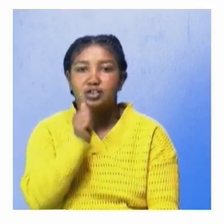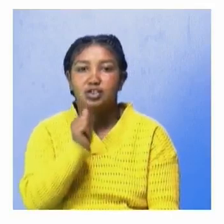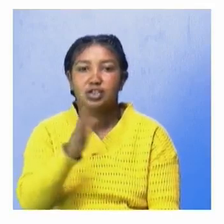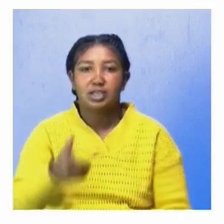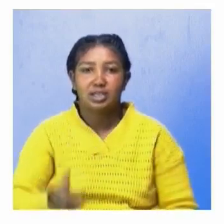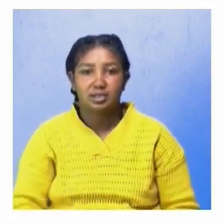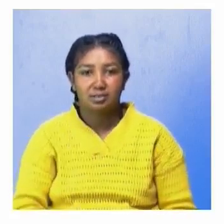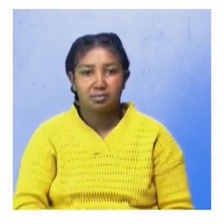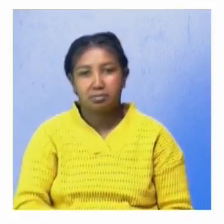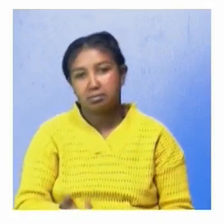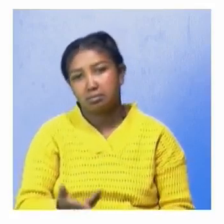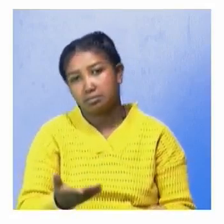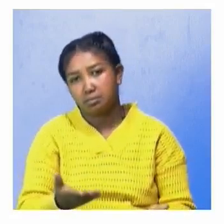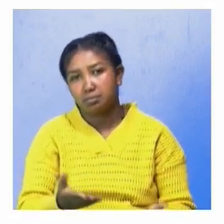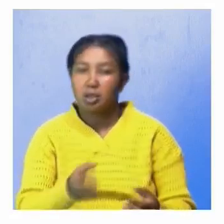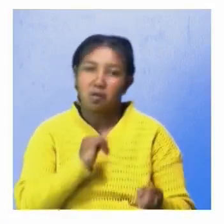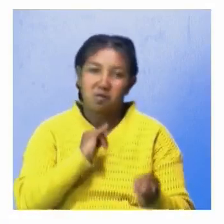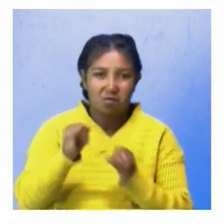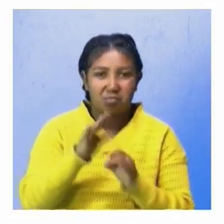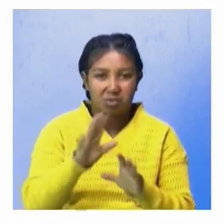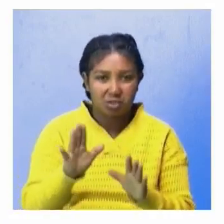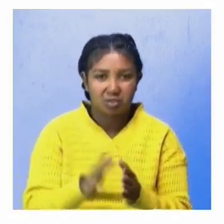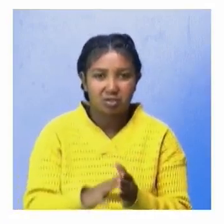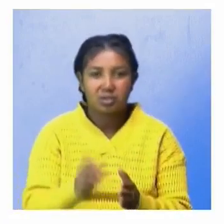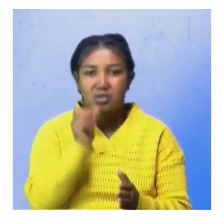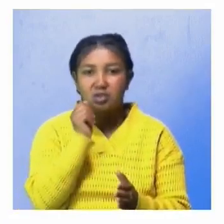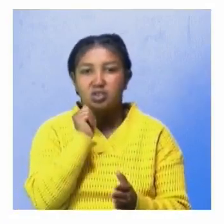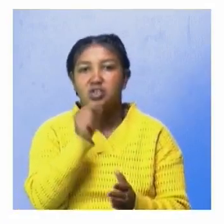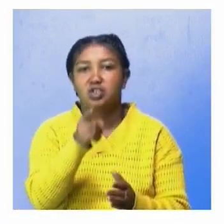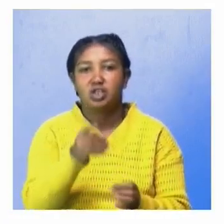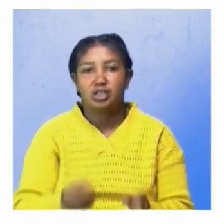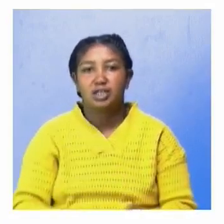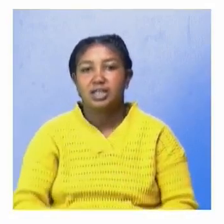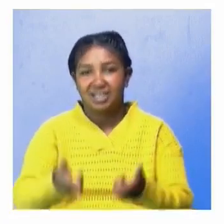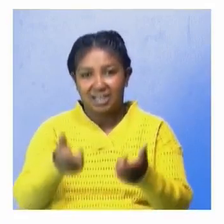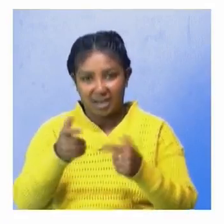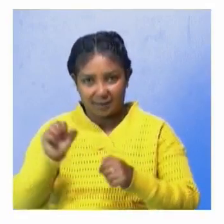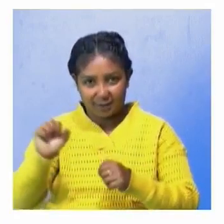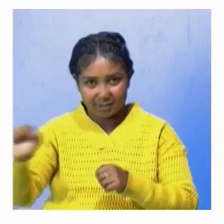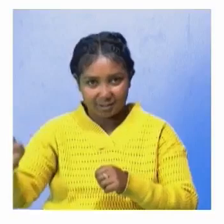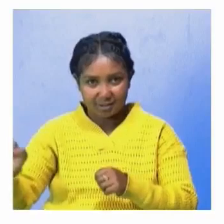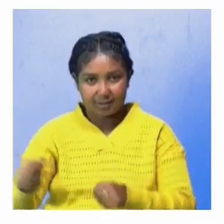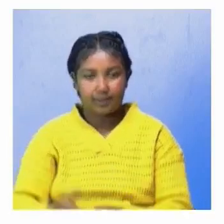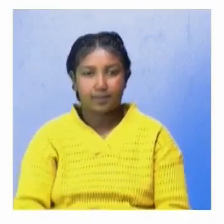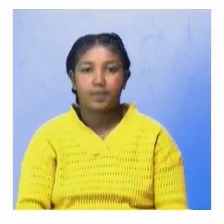lives, this is, it can be or information, she lives